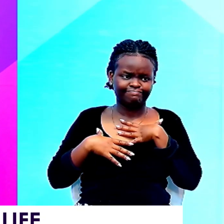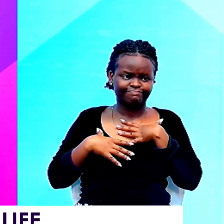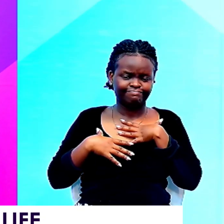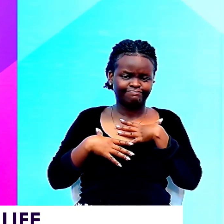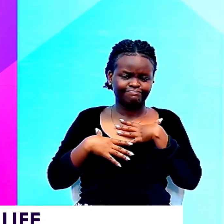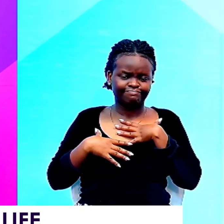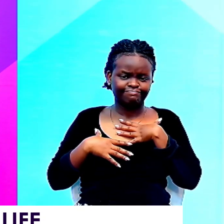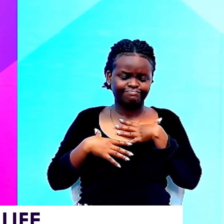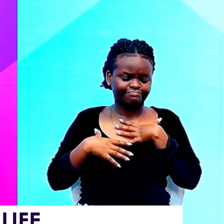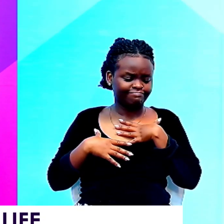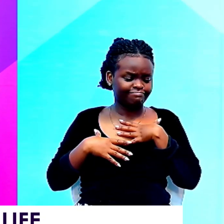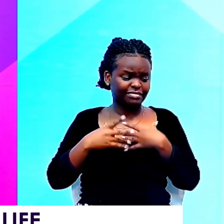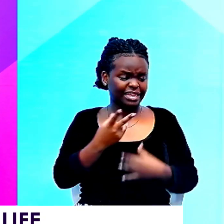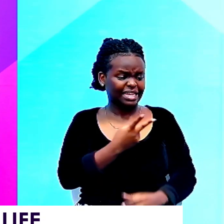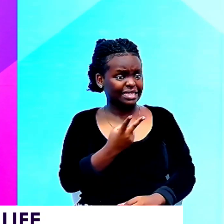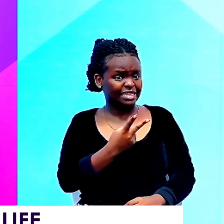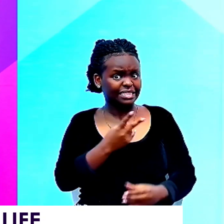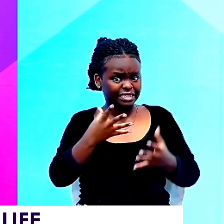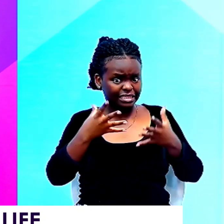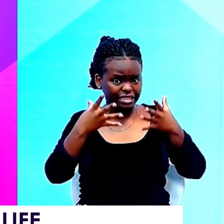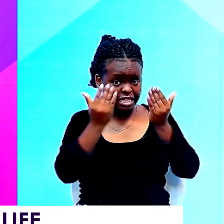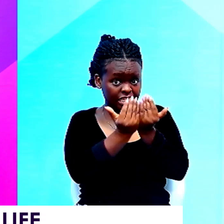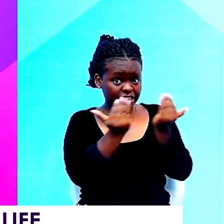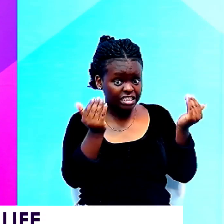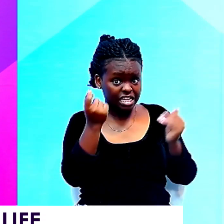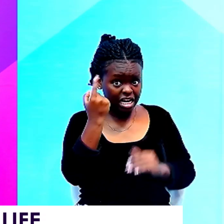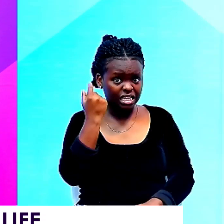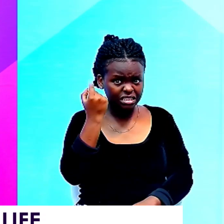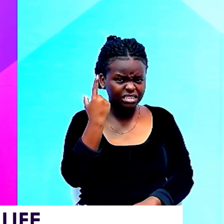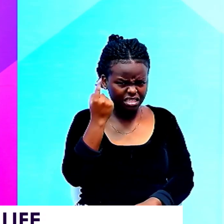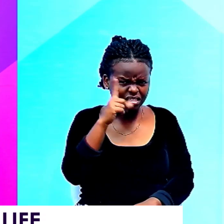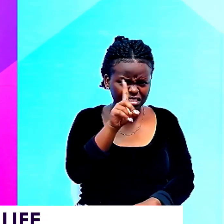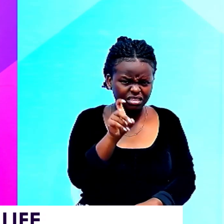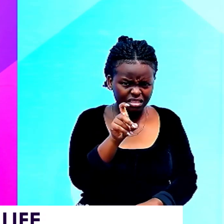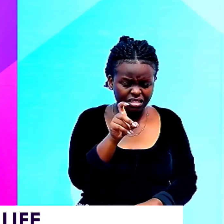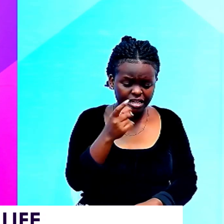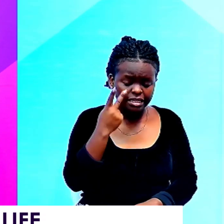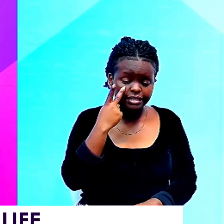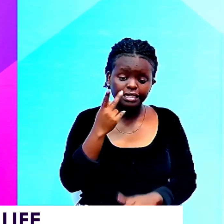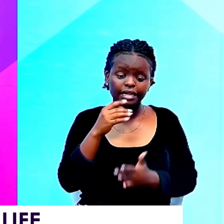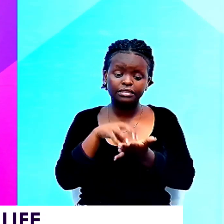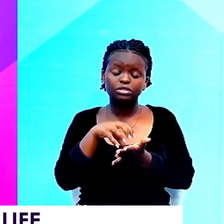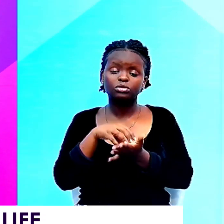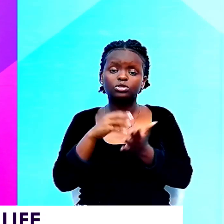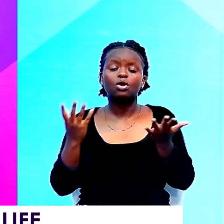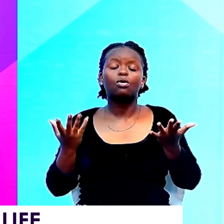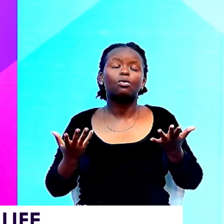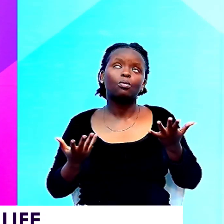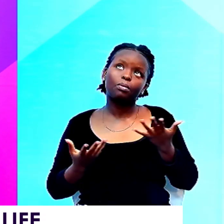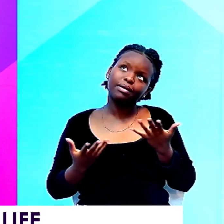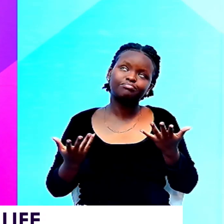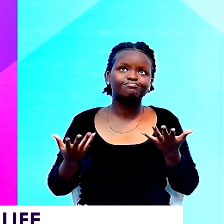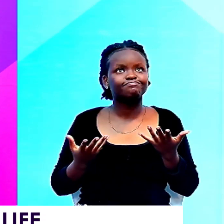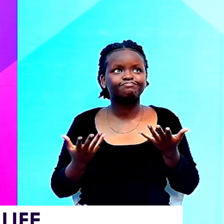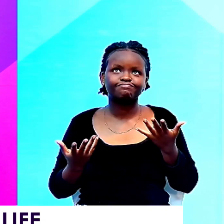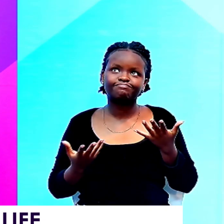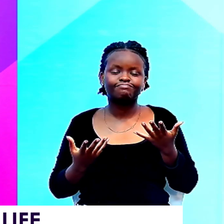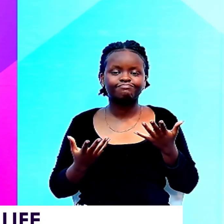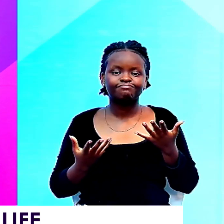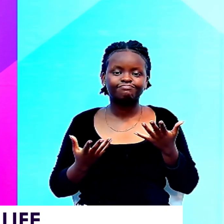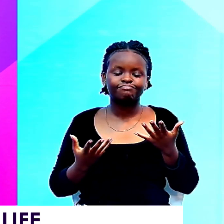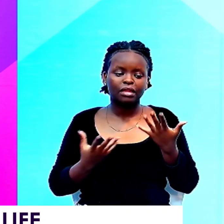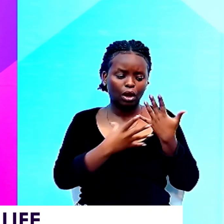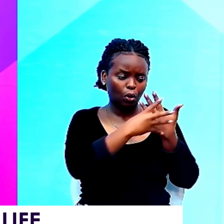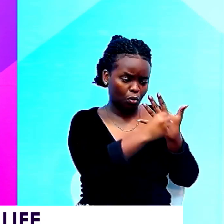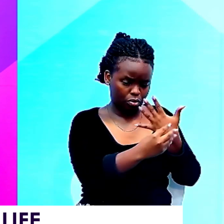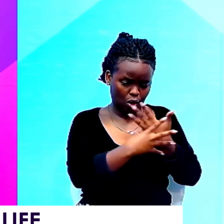Is this really sinking in our children? Are we going to see a situation where it's like monkey see, monkey